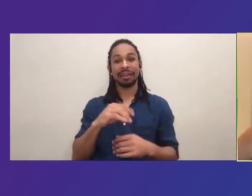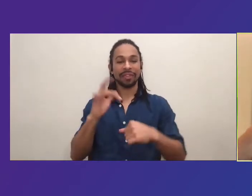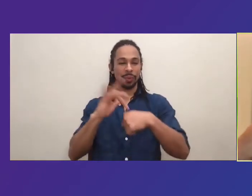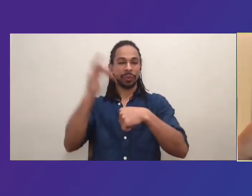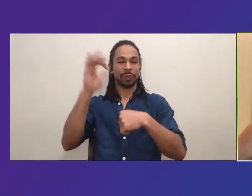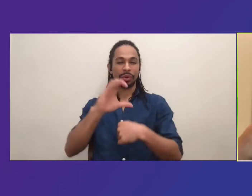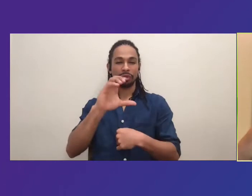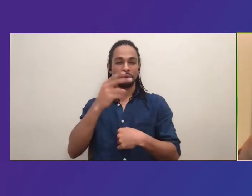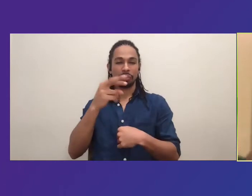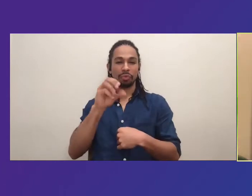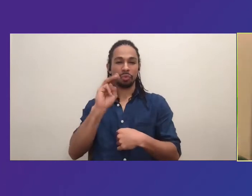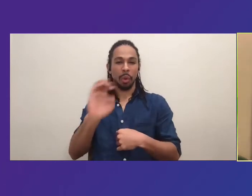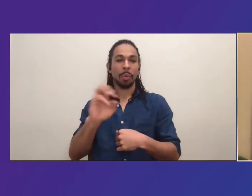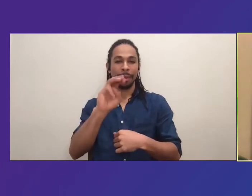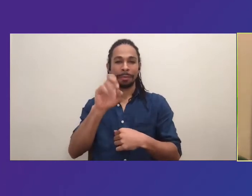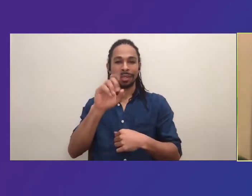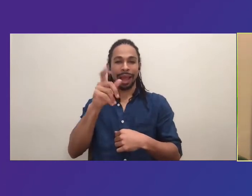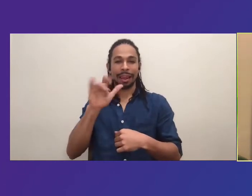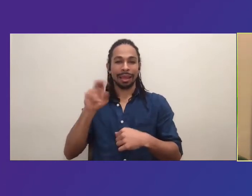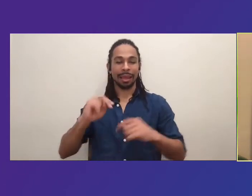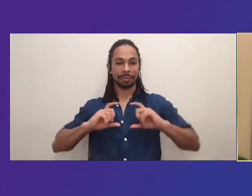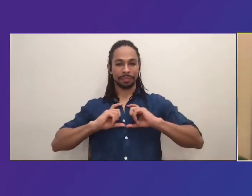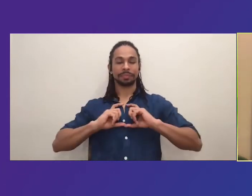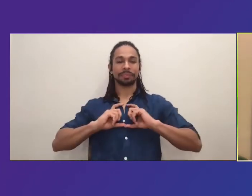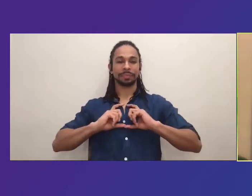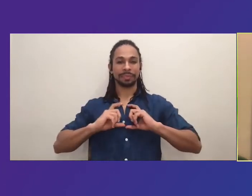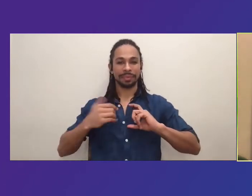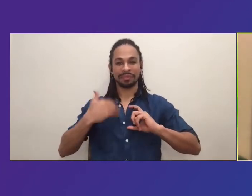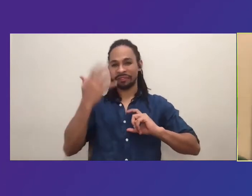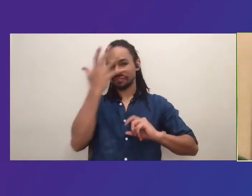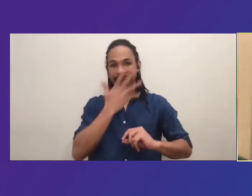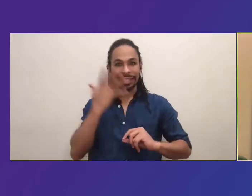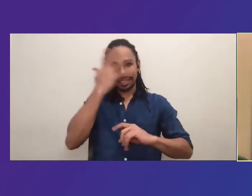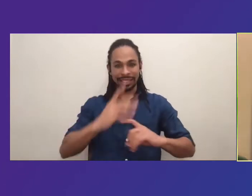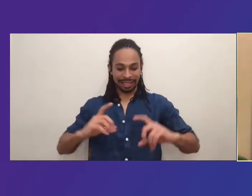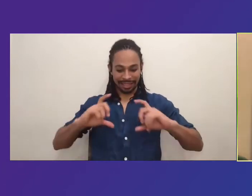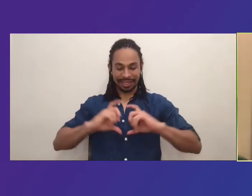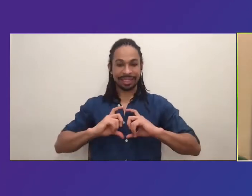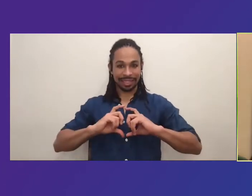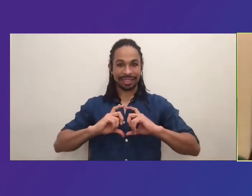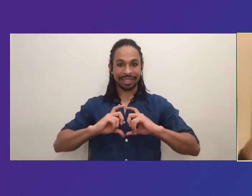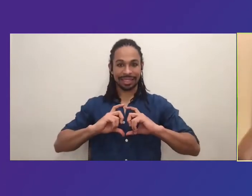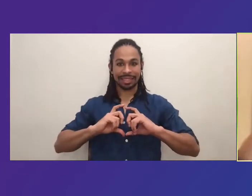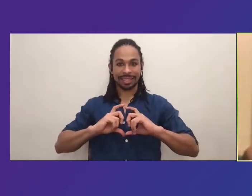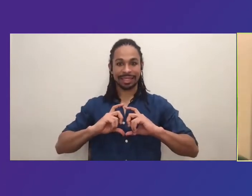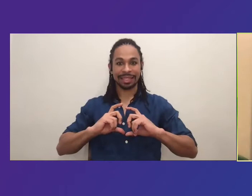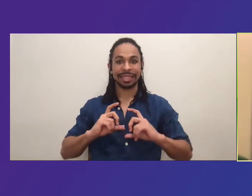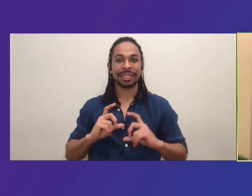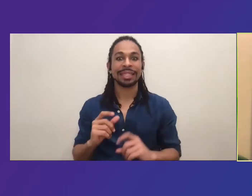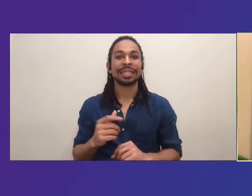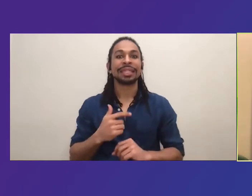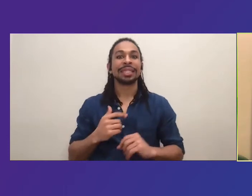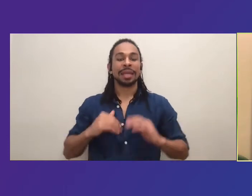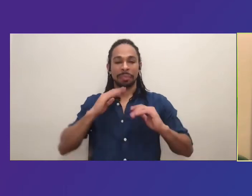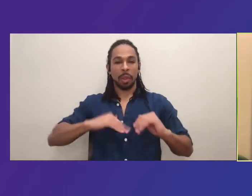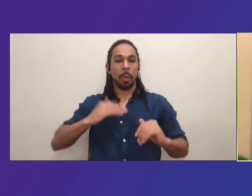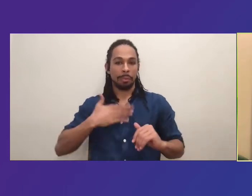medallion with a face that's hanging a little bit below where my own face